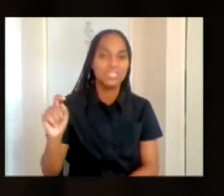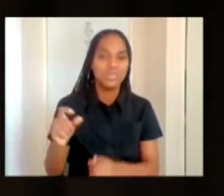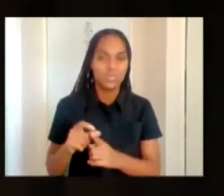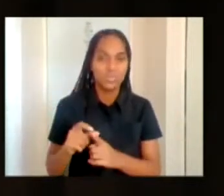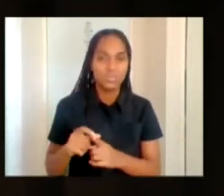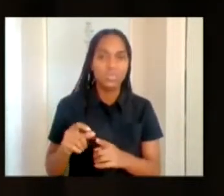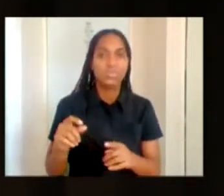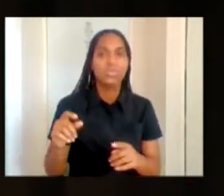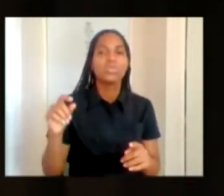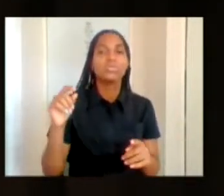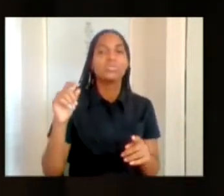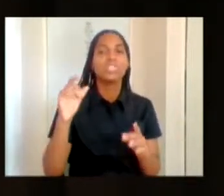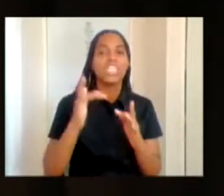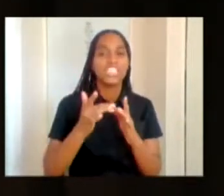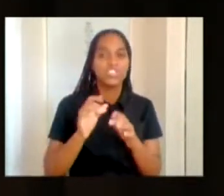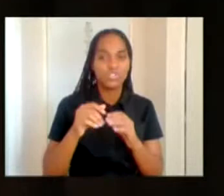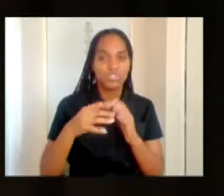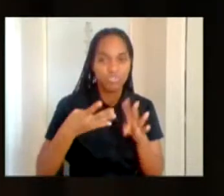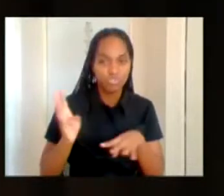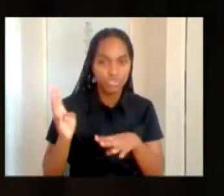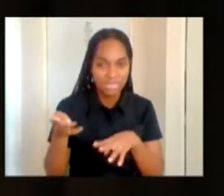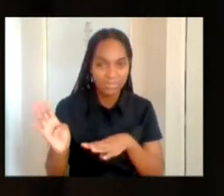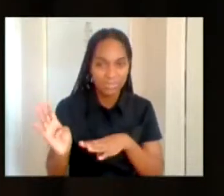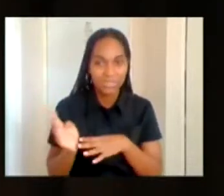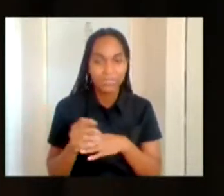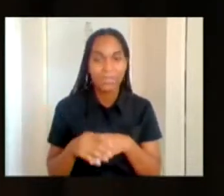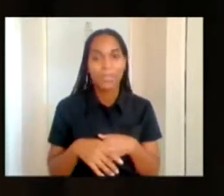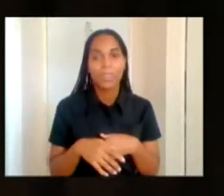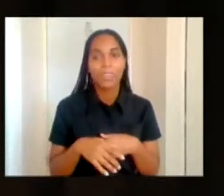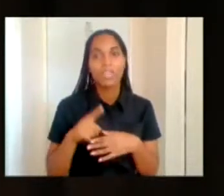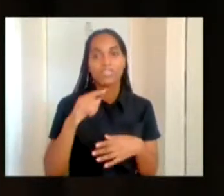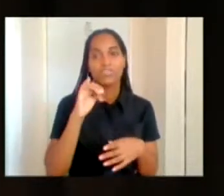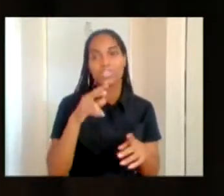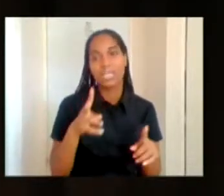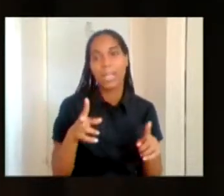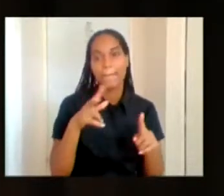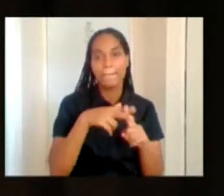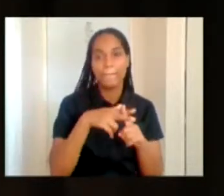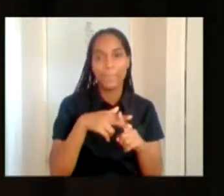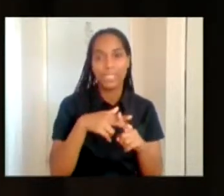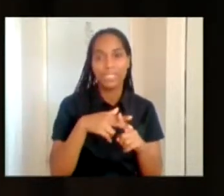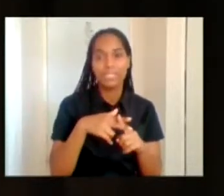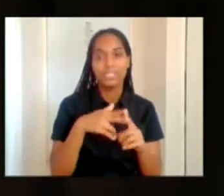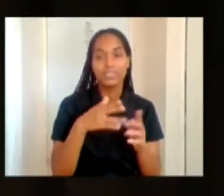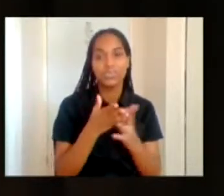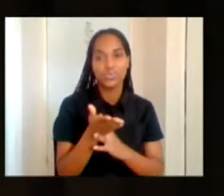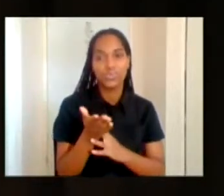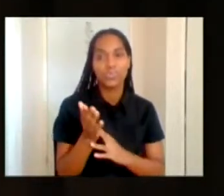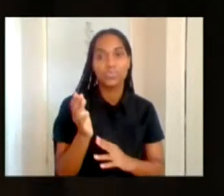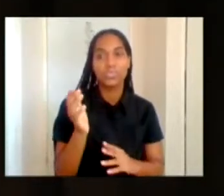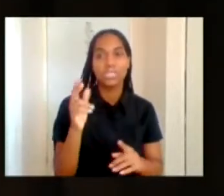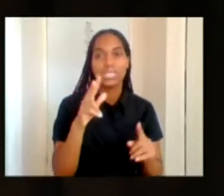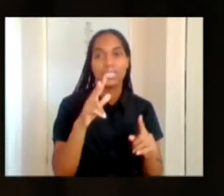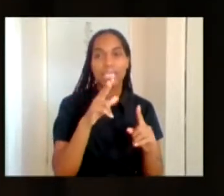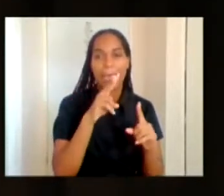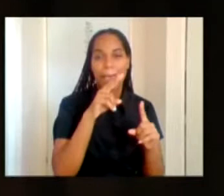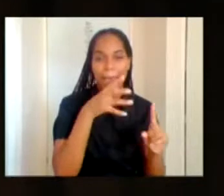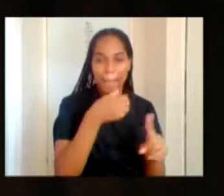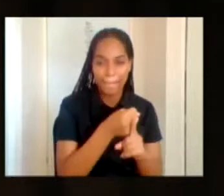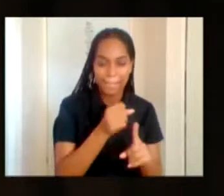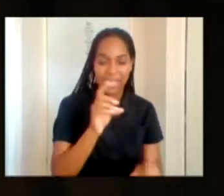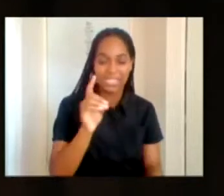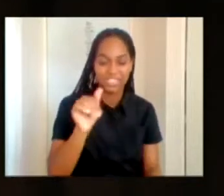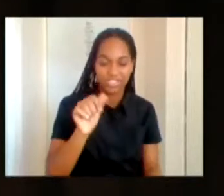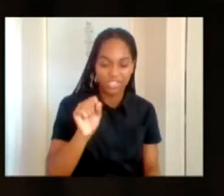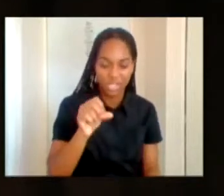streaming world, which has been kind of just implemented through the MPEG-. So as I mentioned